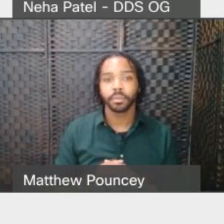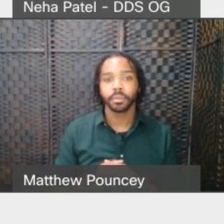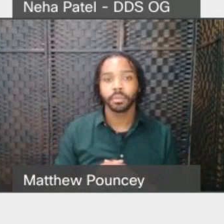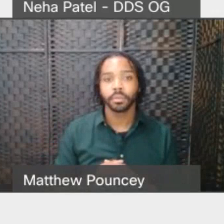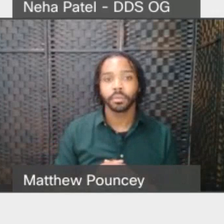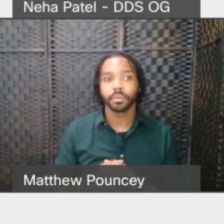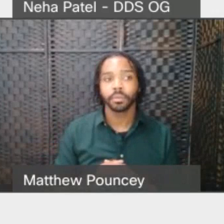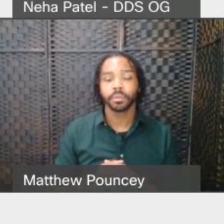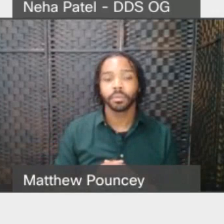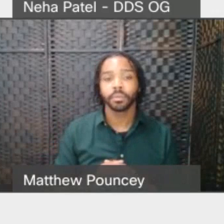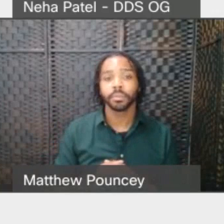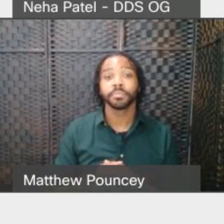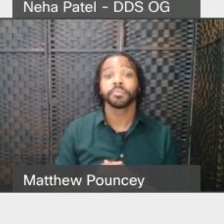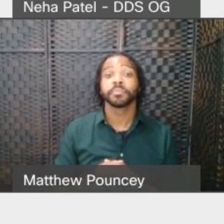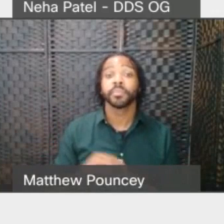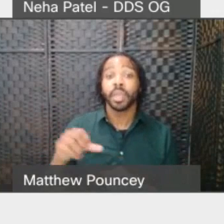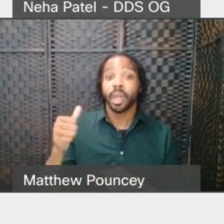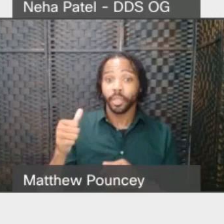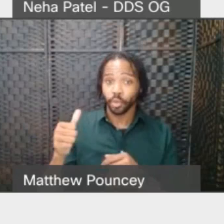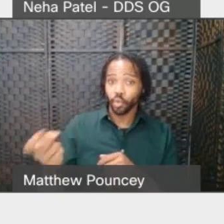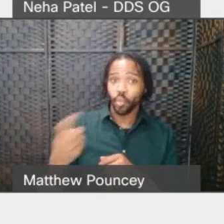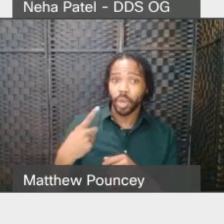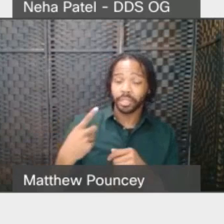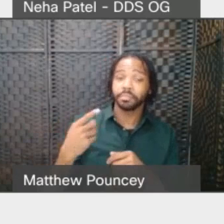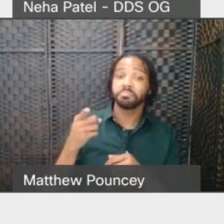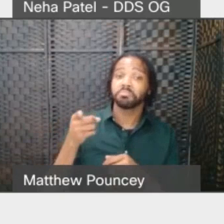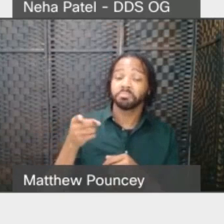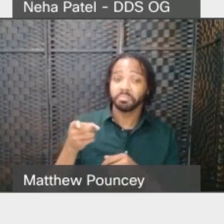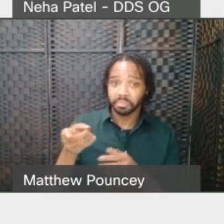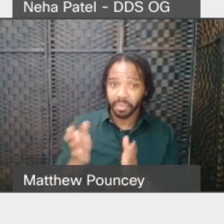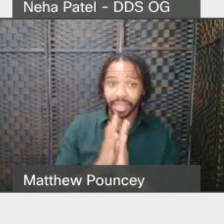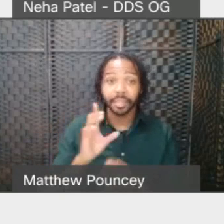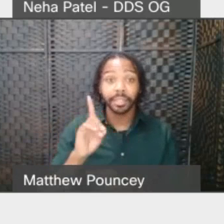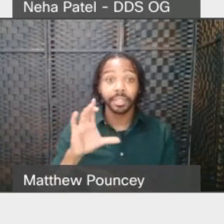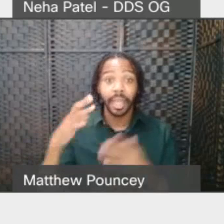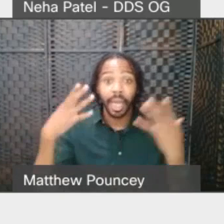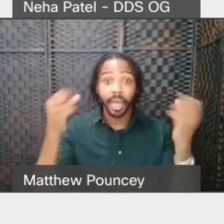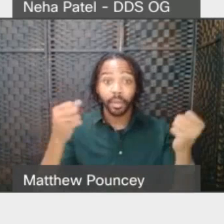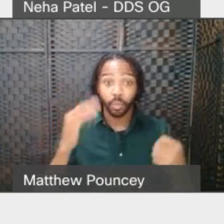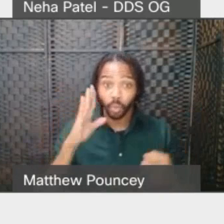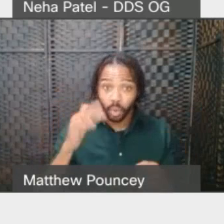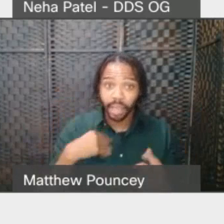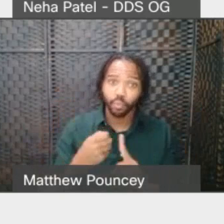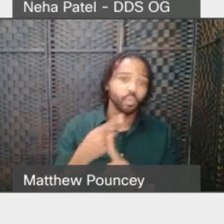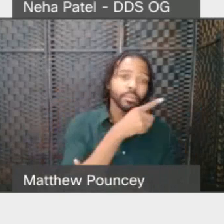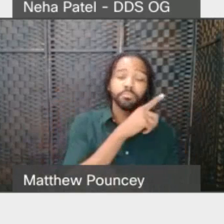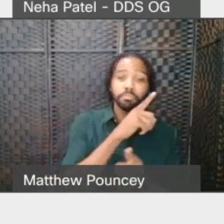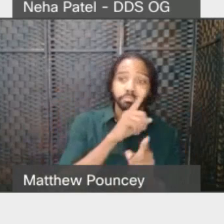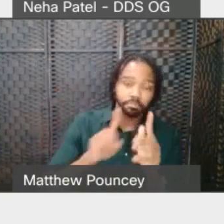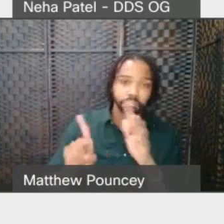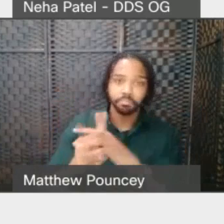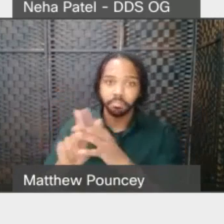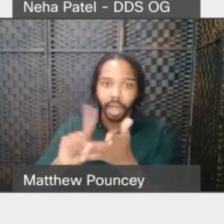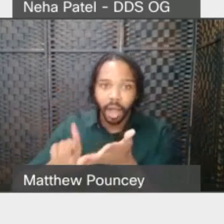the earlier question was, is DC Health going to perform random audits of waiver providers? And